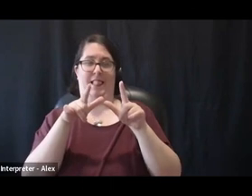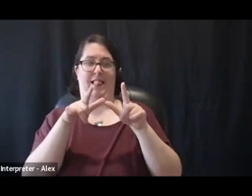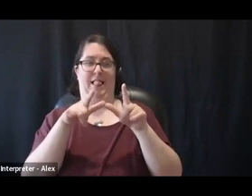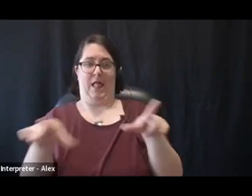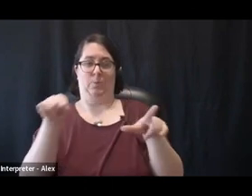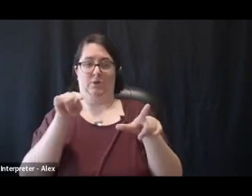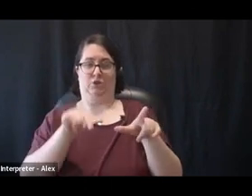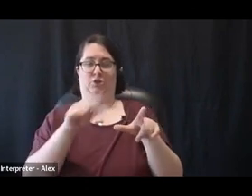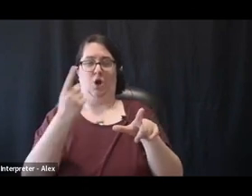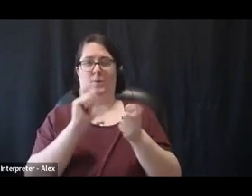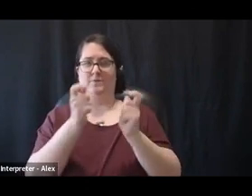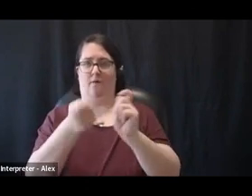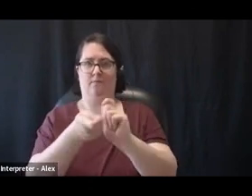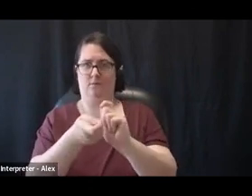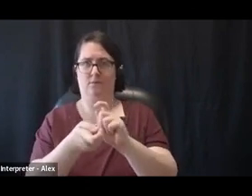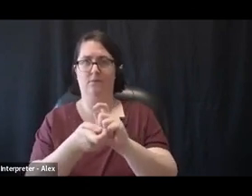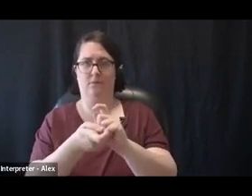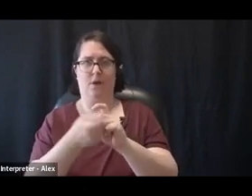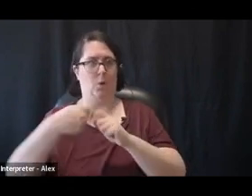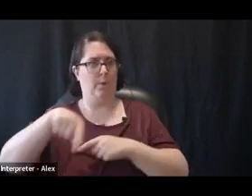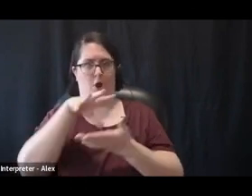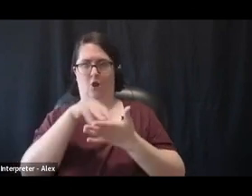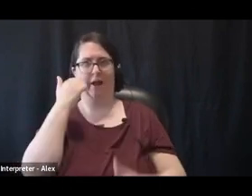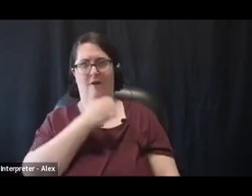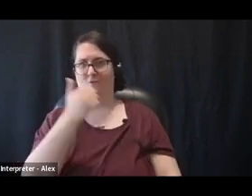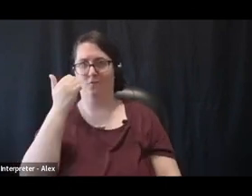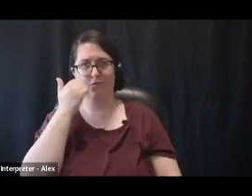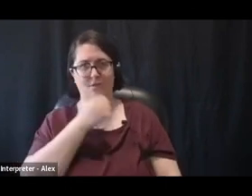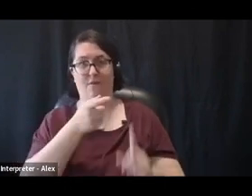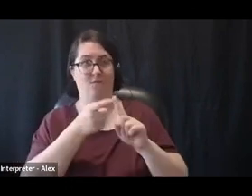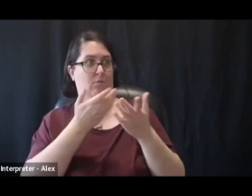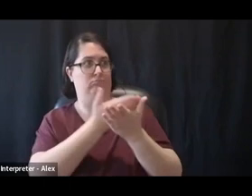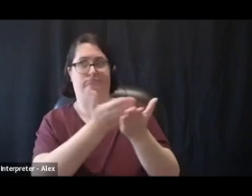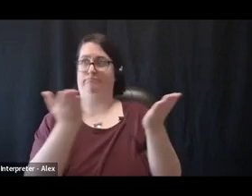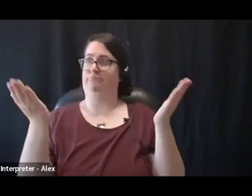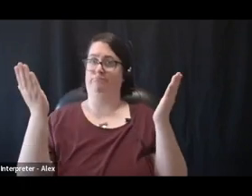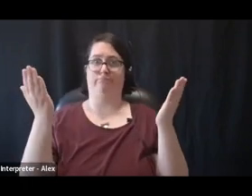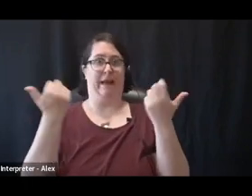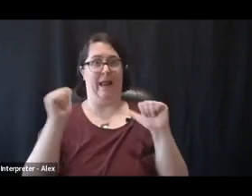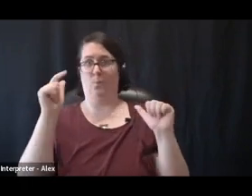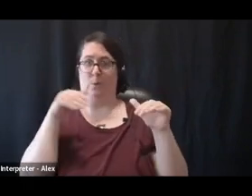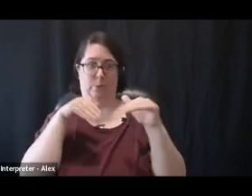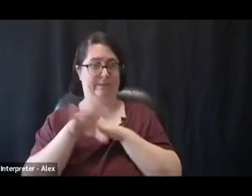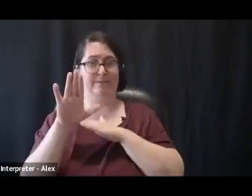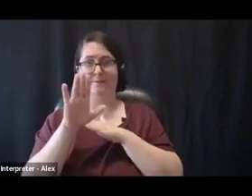the language is always evolving, and we're learning every single day from all the different people that pass through,